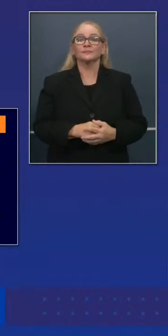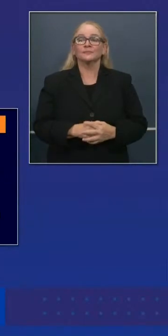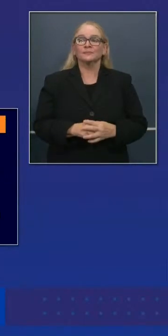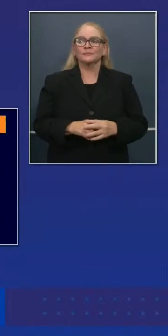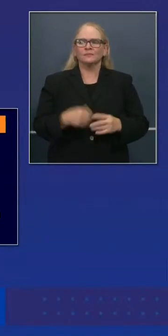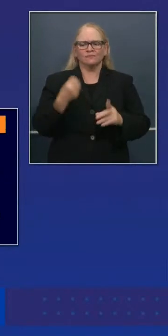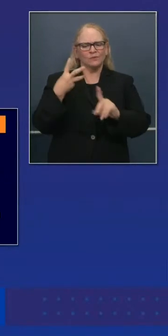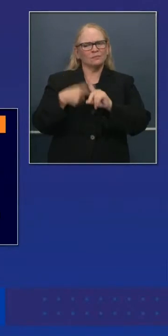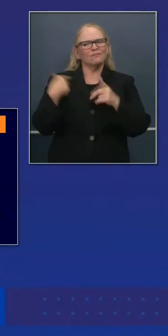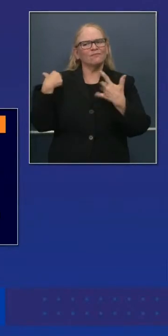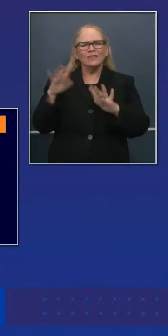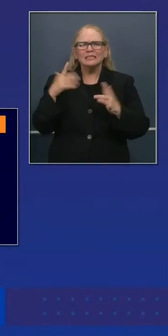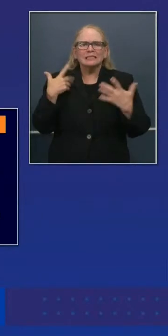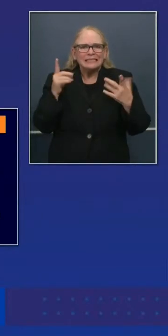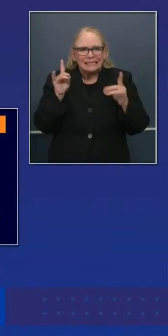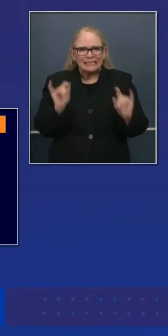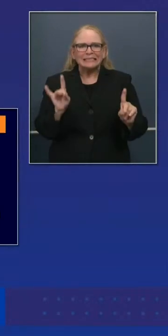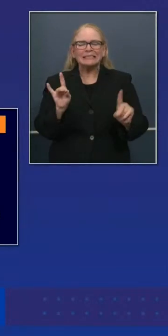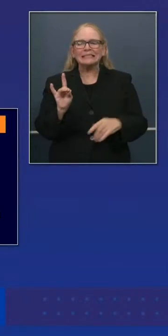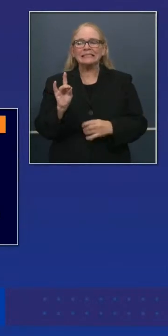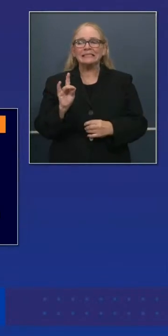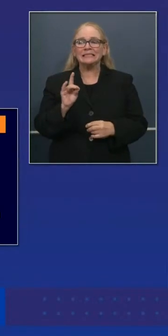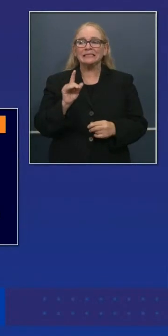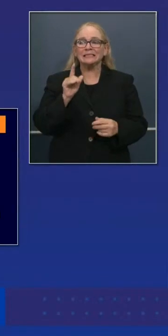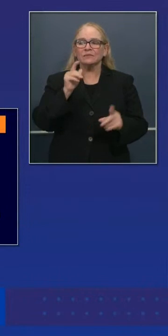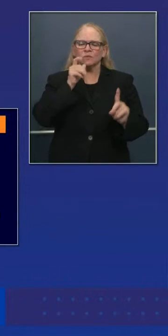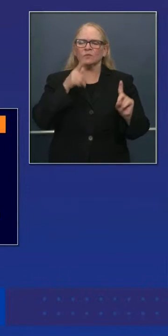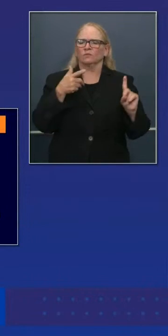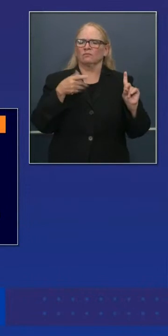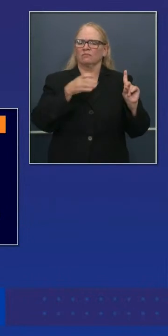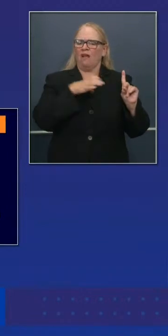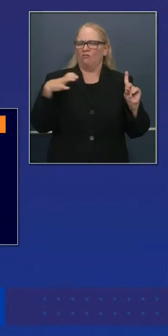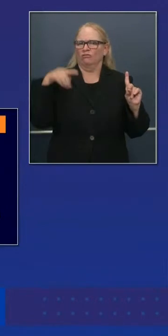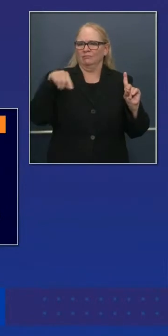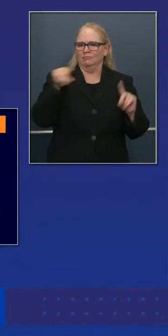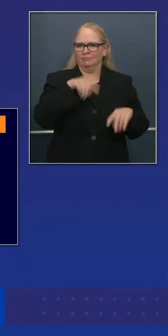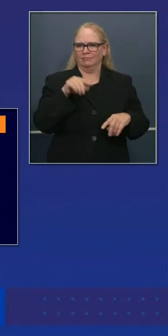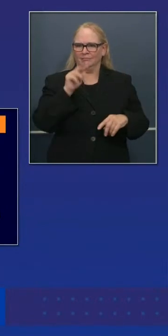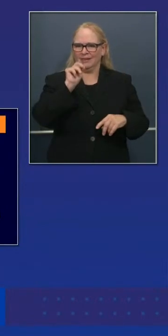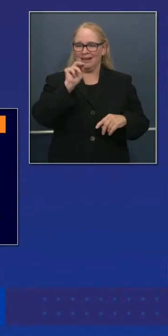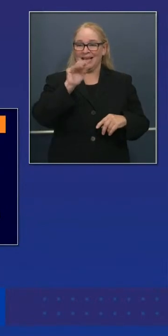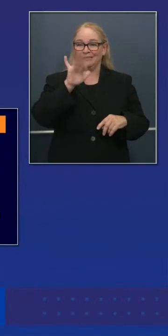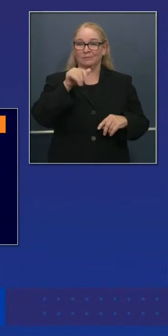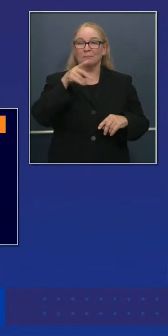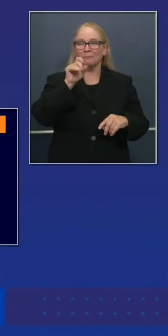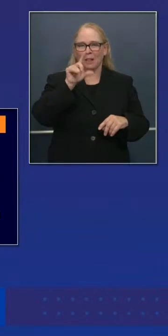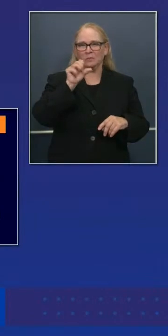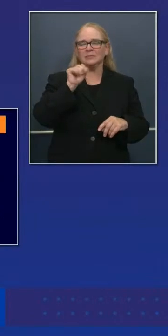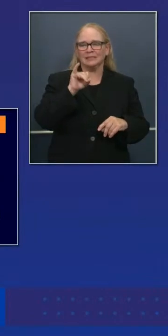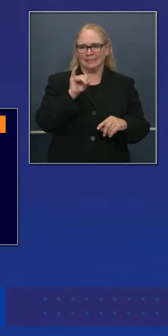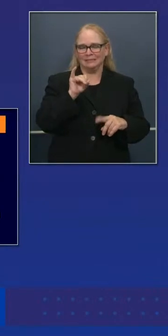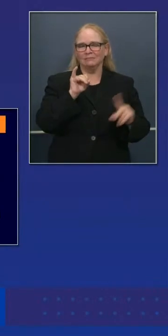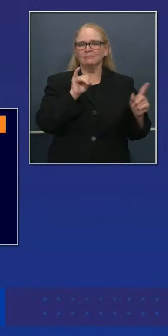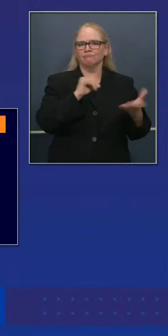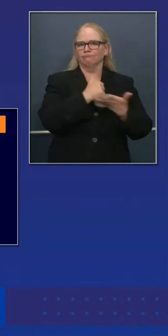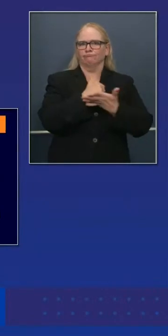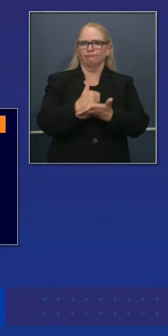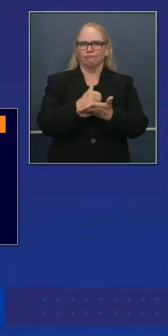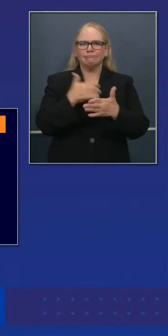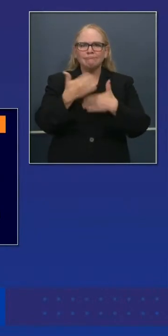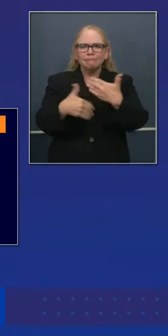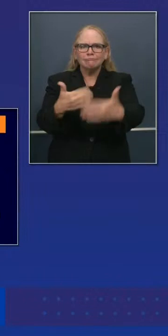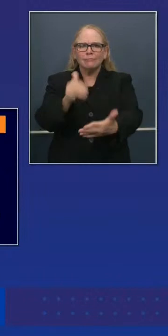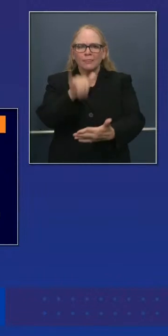months now by Speaker Nancy Pelosi to provide an additional stimulus to this country, individuals, not just